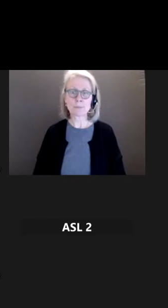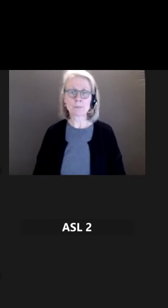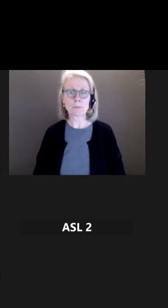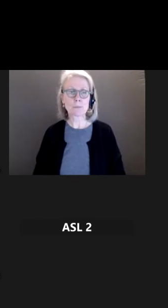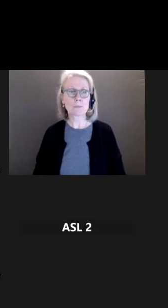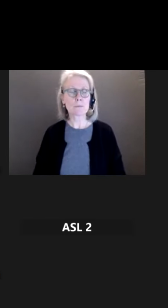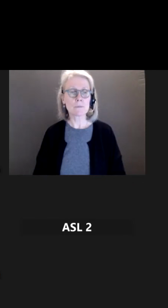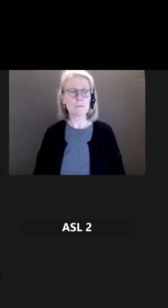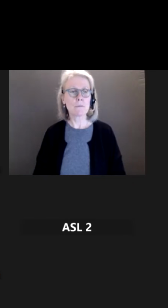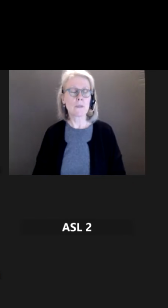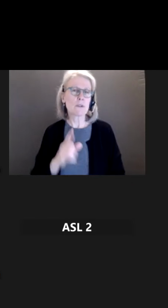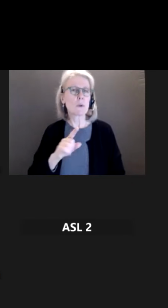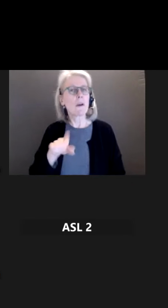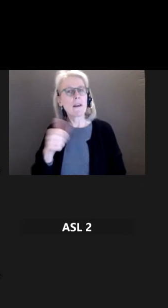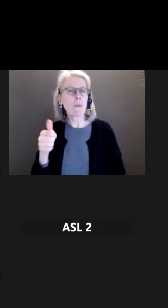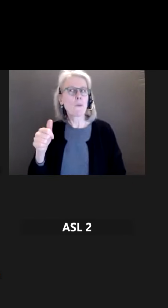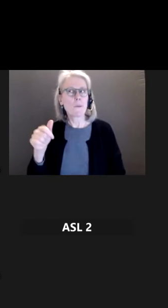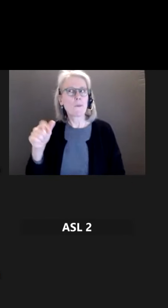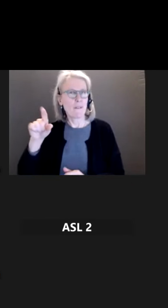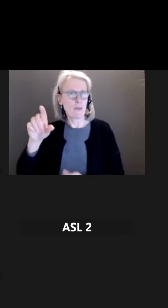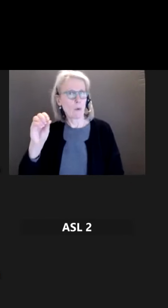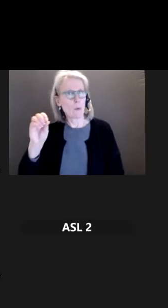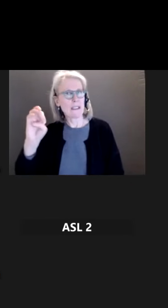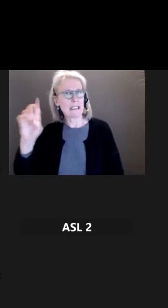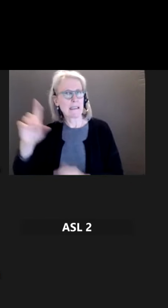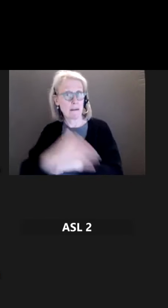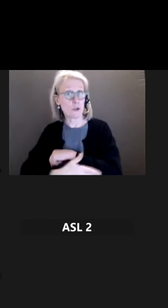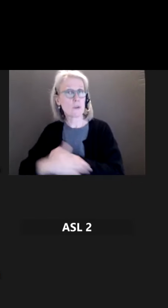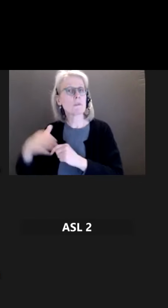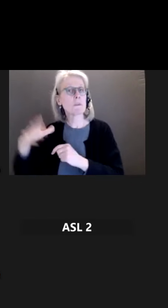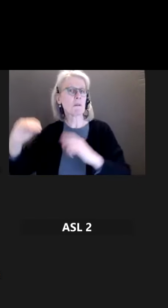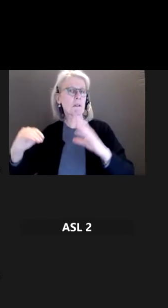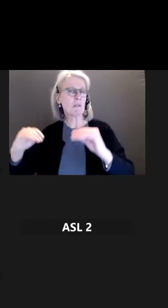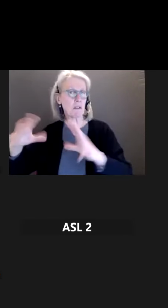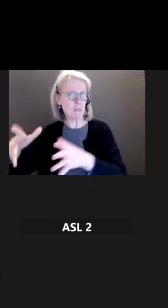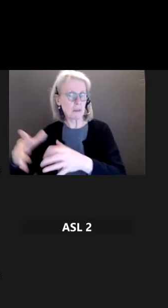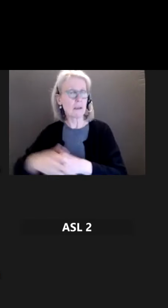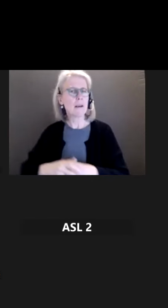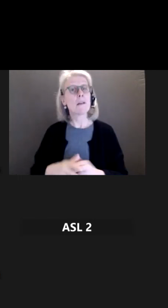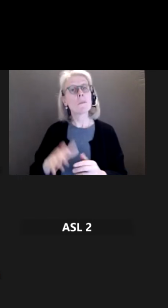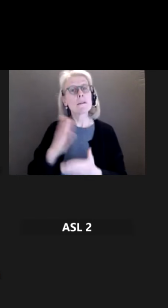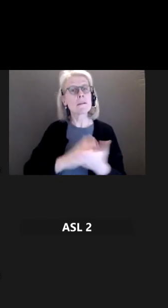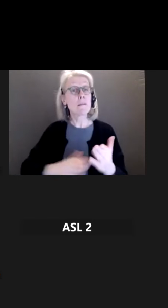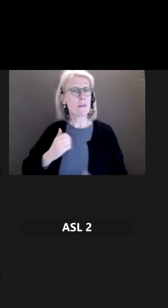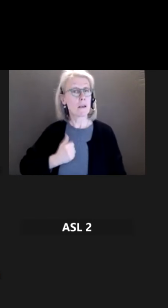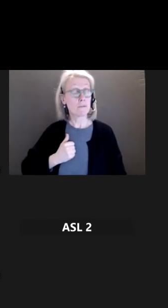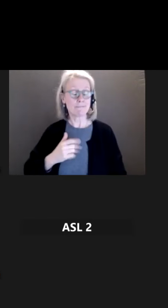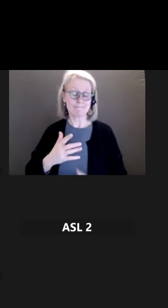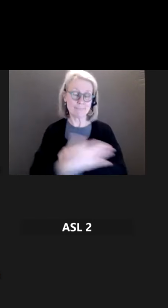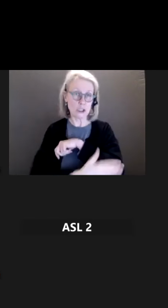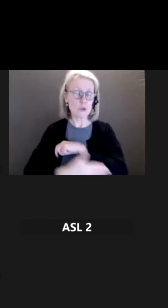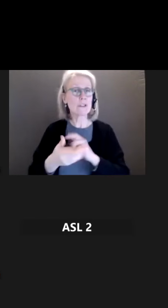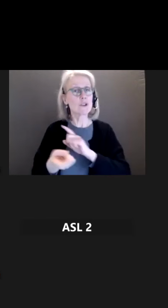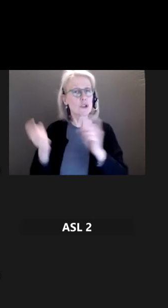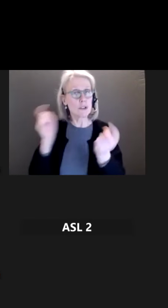half on home and community-based care. But the countries that have shifted more of their budgets towards home and community-based care